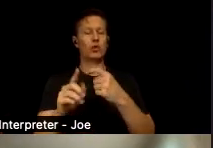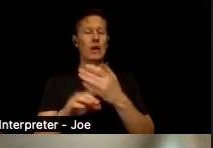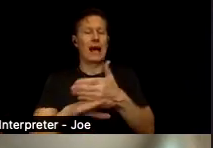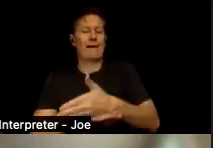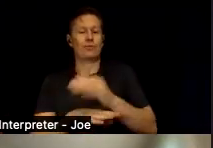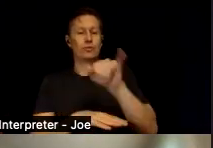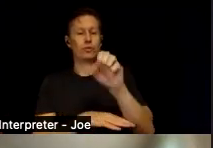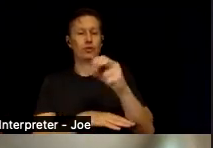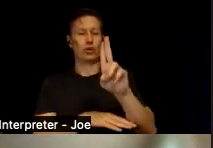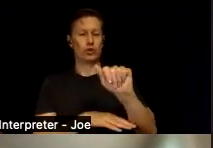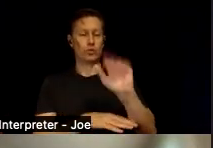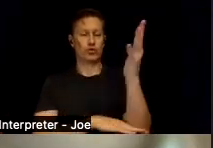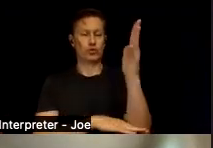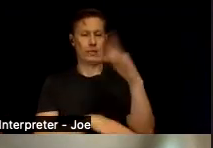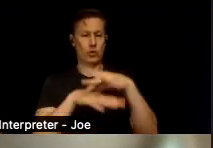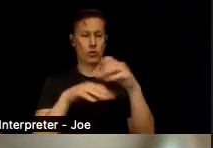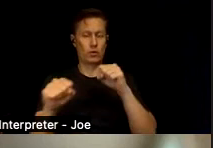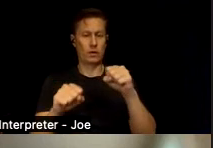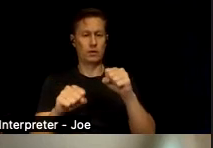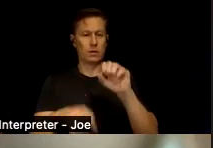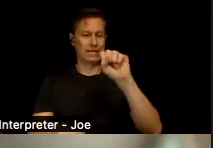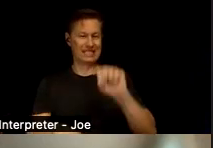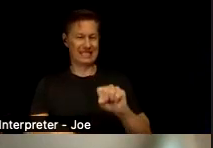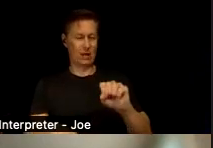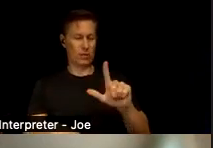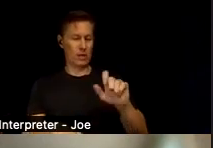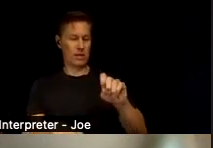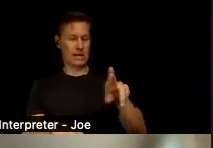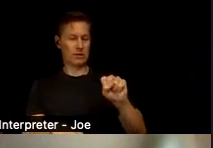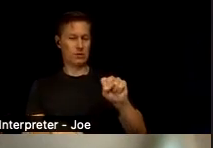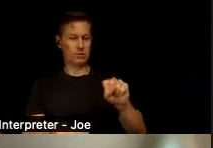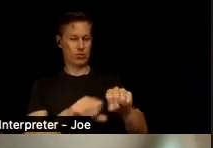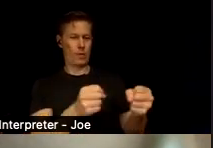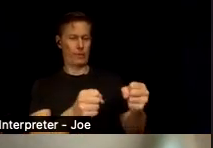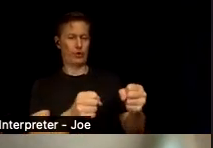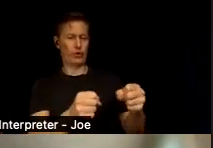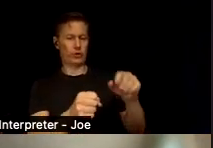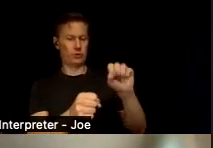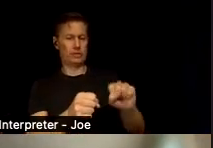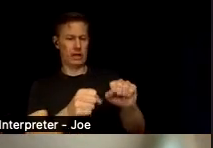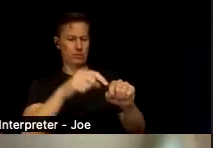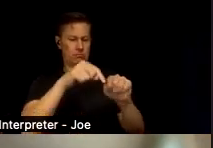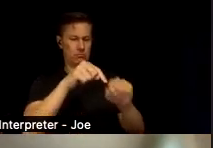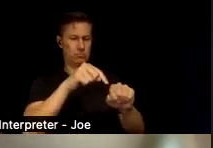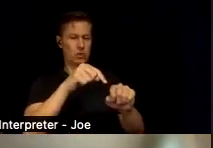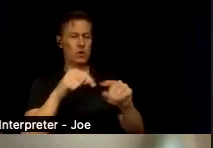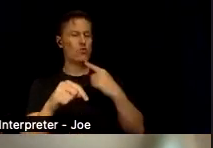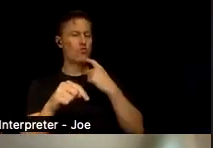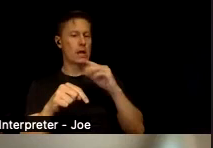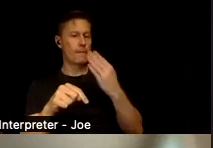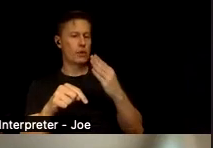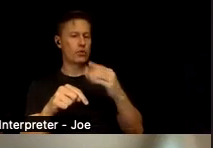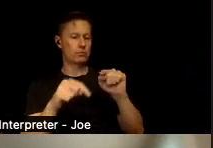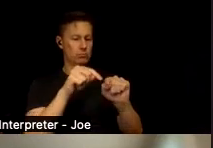So we're looking at the south end of the Landers rupture. All these dots, the red and blue dots, are small earthquakes. What's